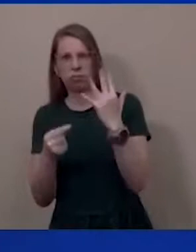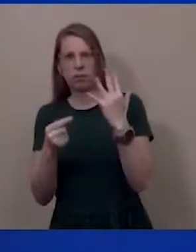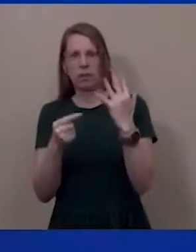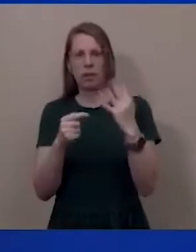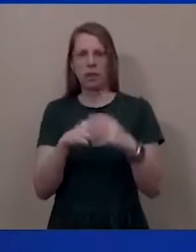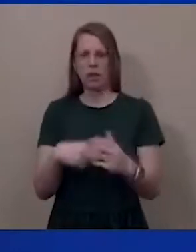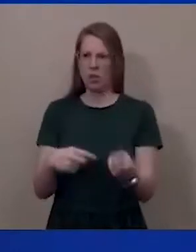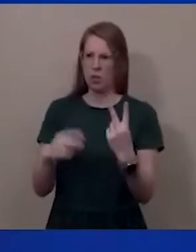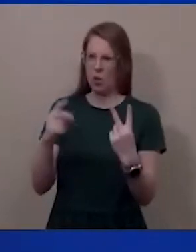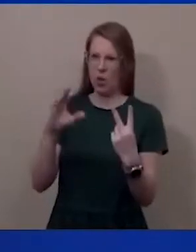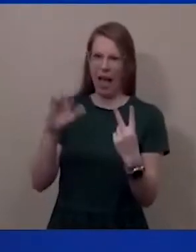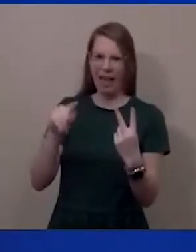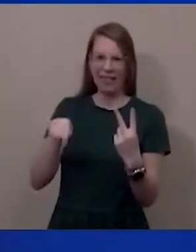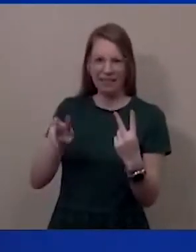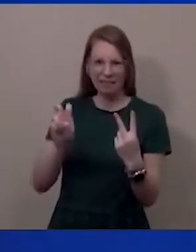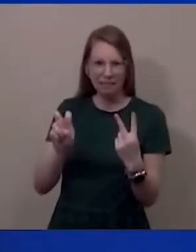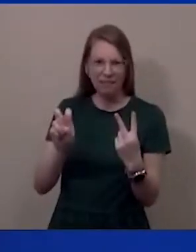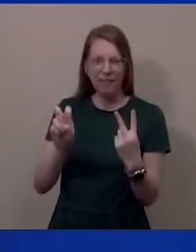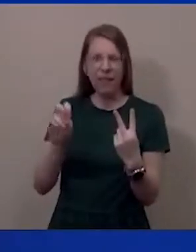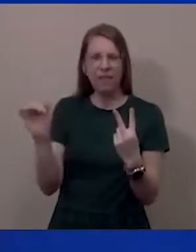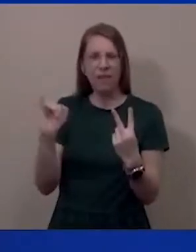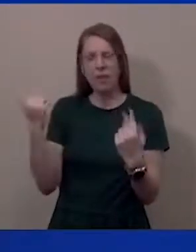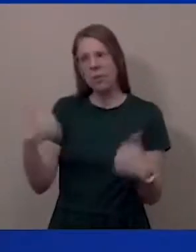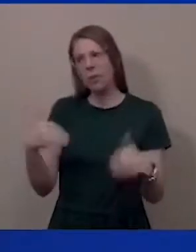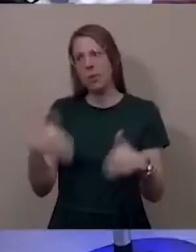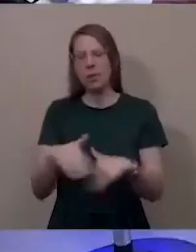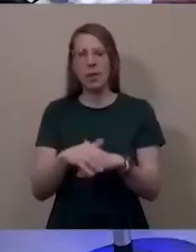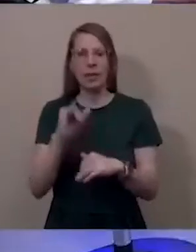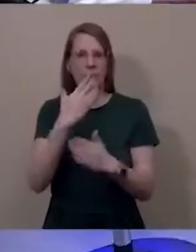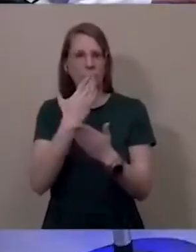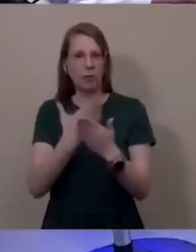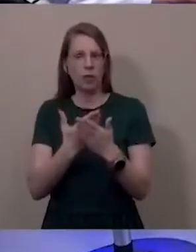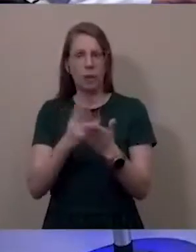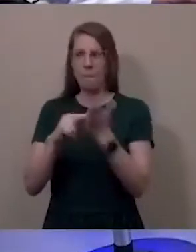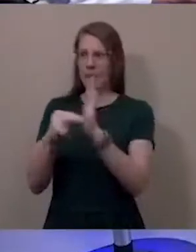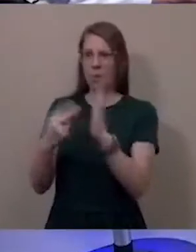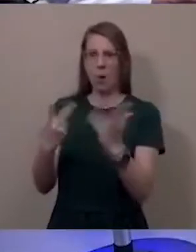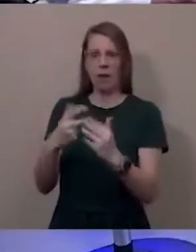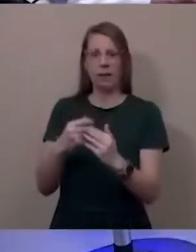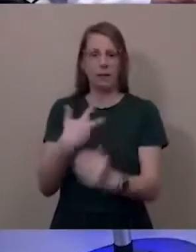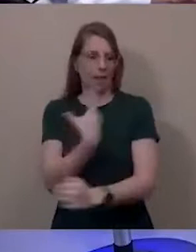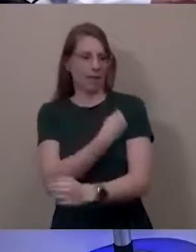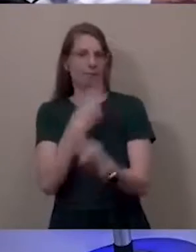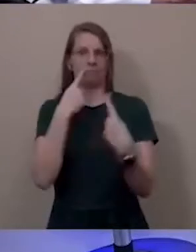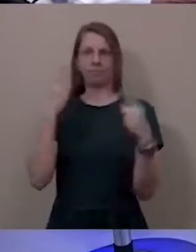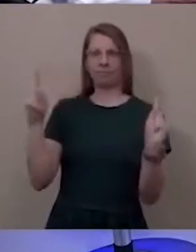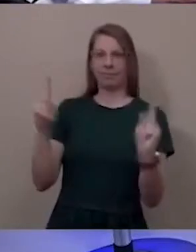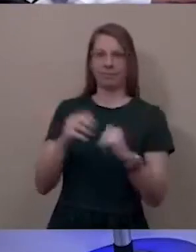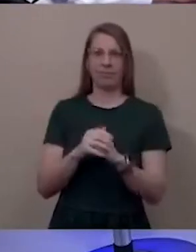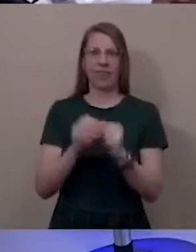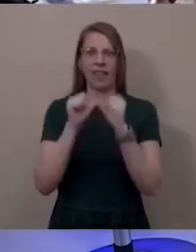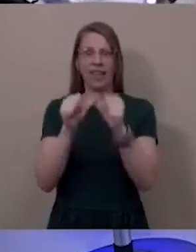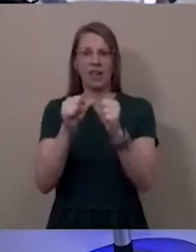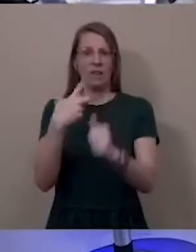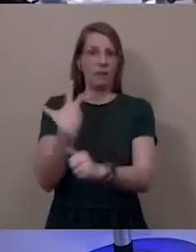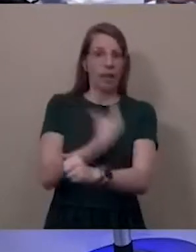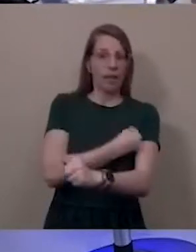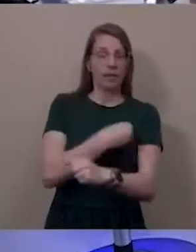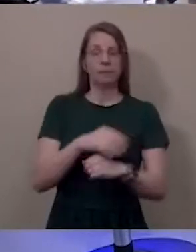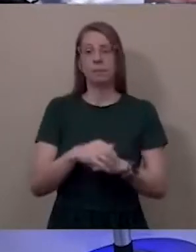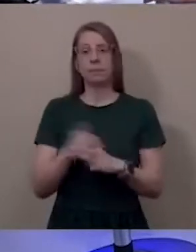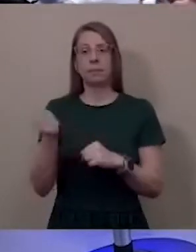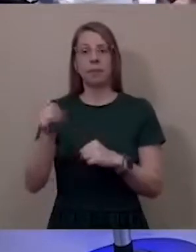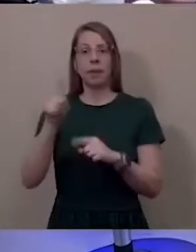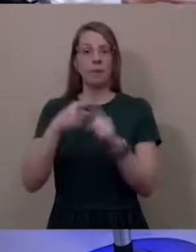active infections. That's crazy good. What does that tell us, Hawk? Vaccination works. Continue Yes. to vaccinate. You know, anybody